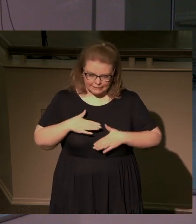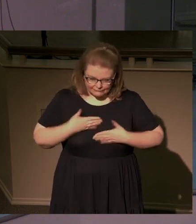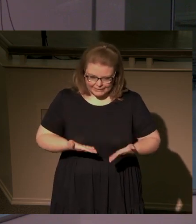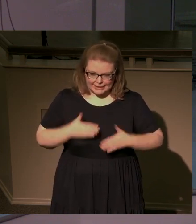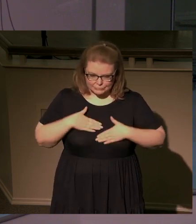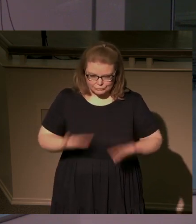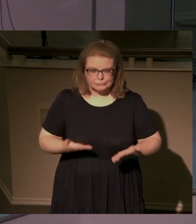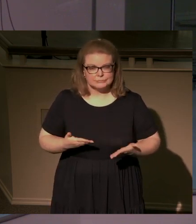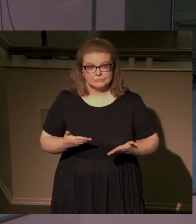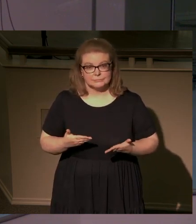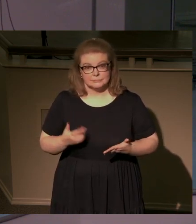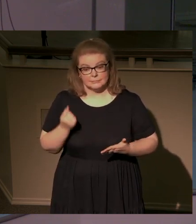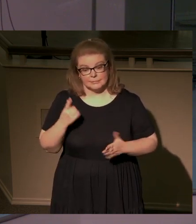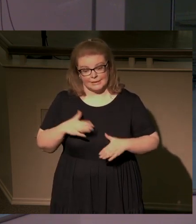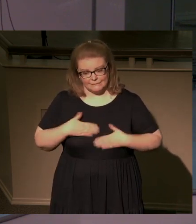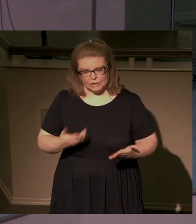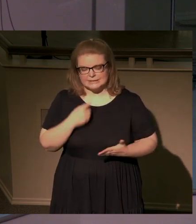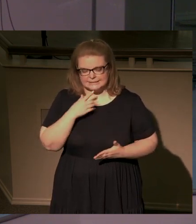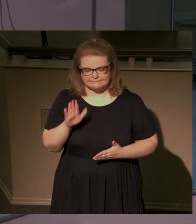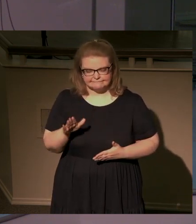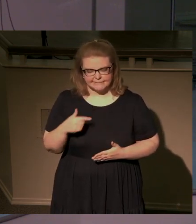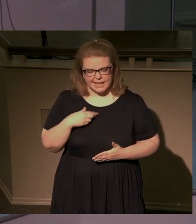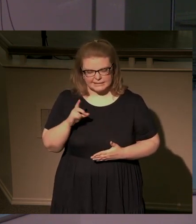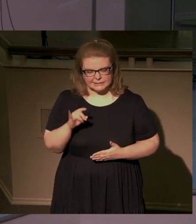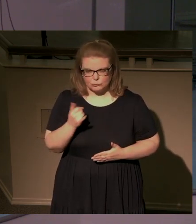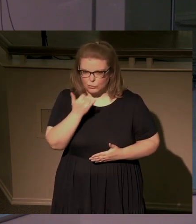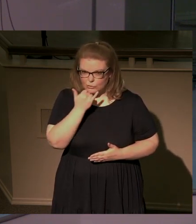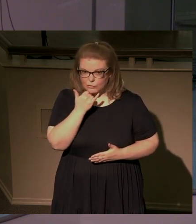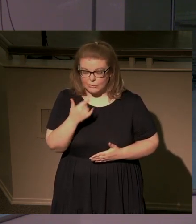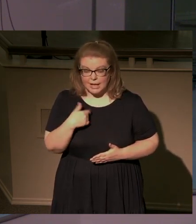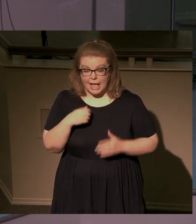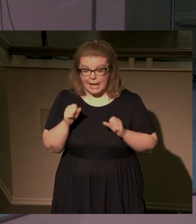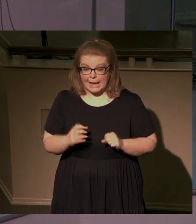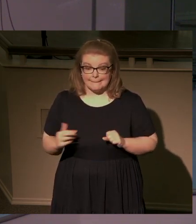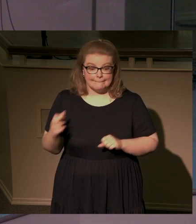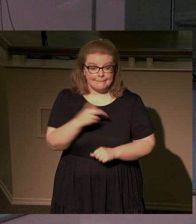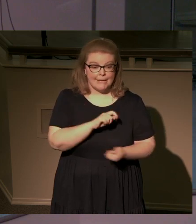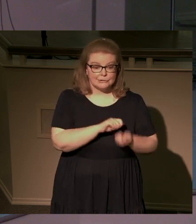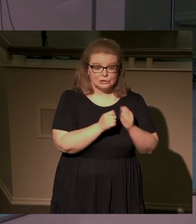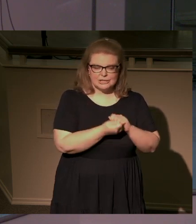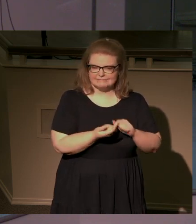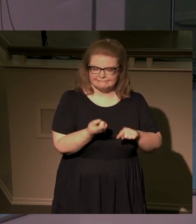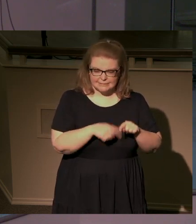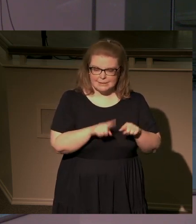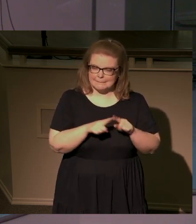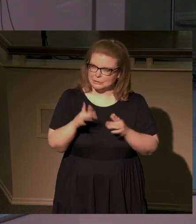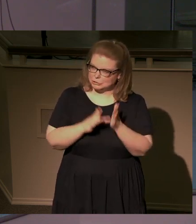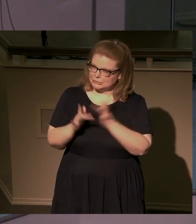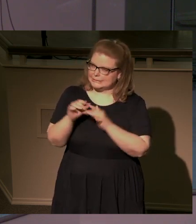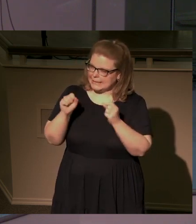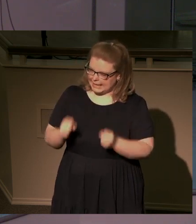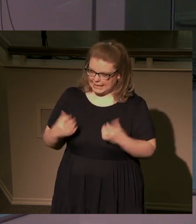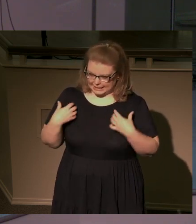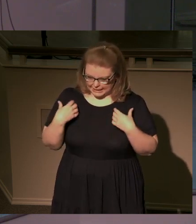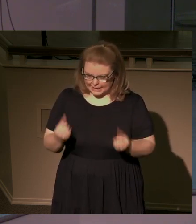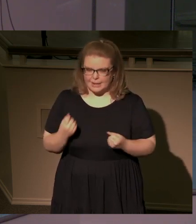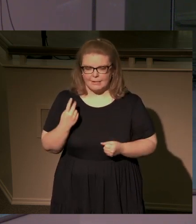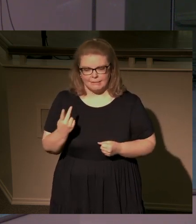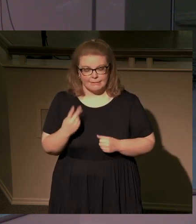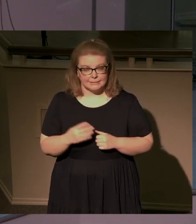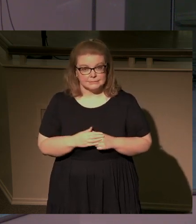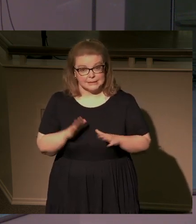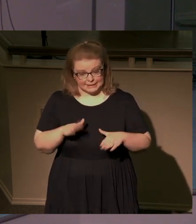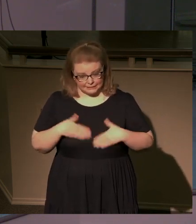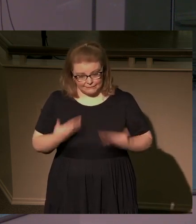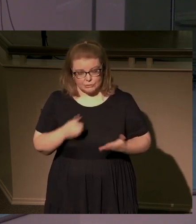because confession says, I did wrong, I can't change that, but Jesus can heal us. Confession is the beginning